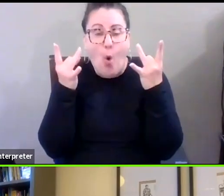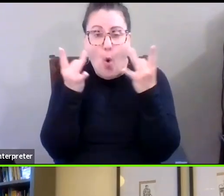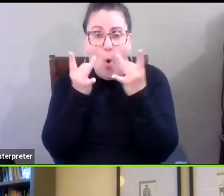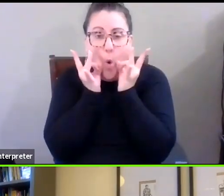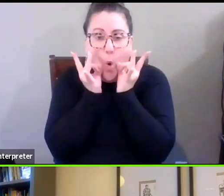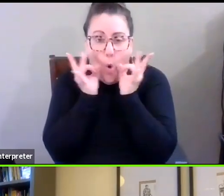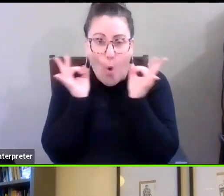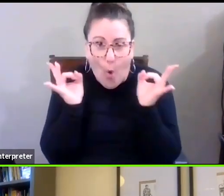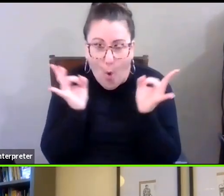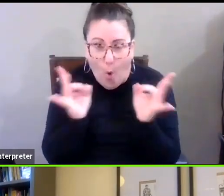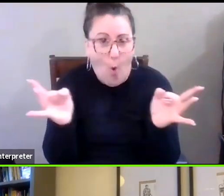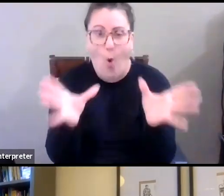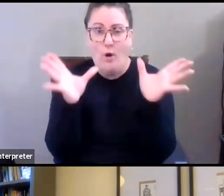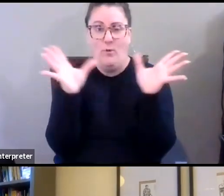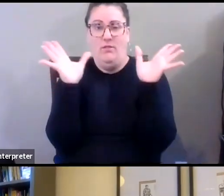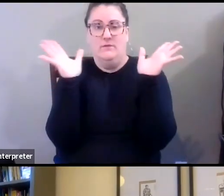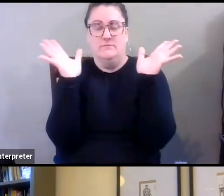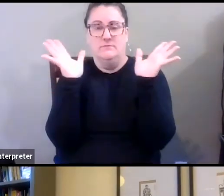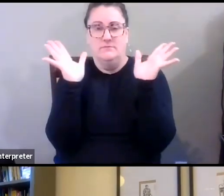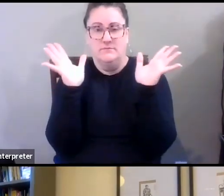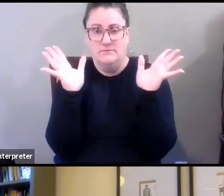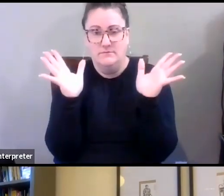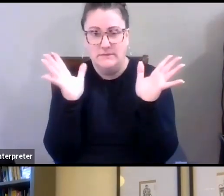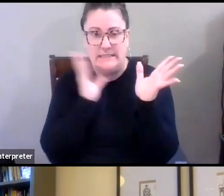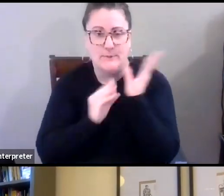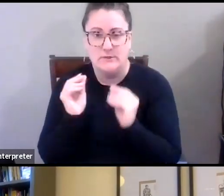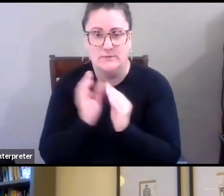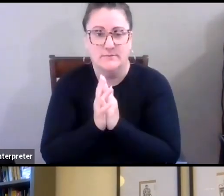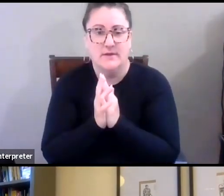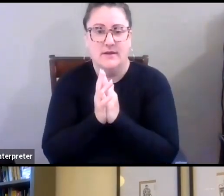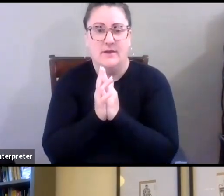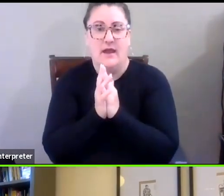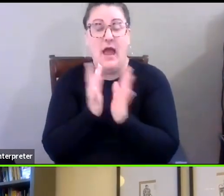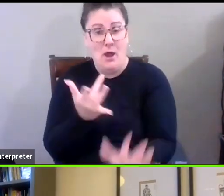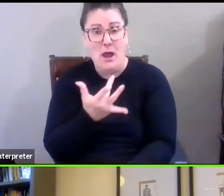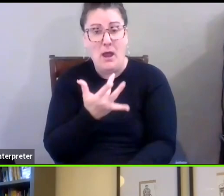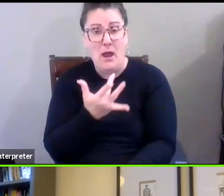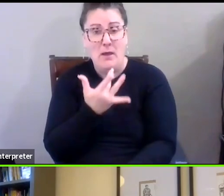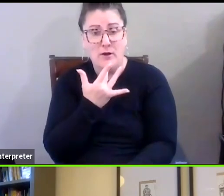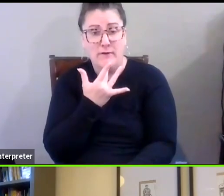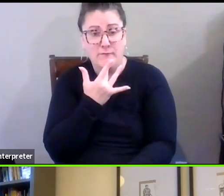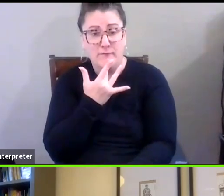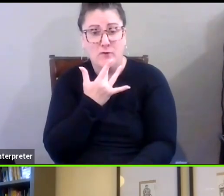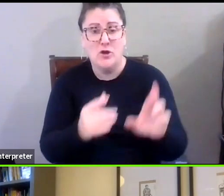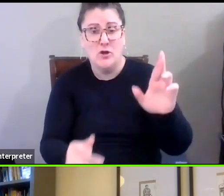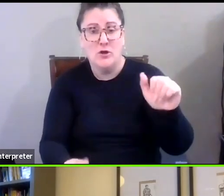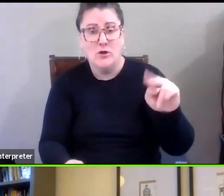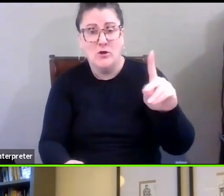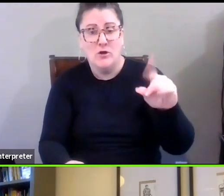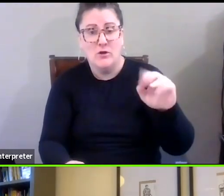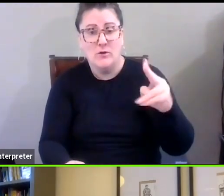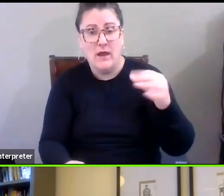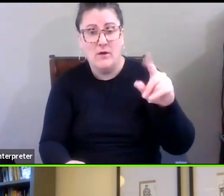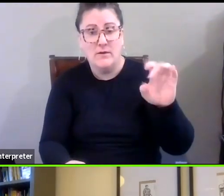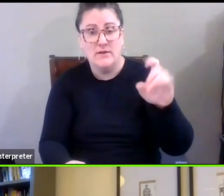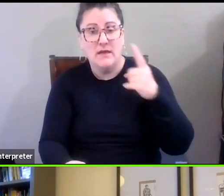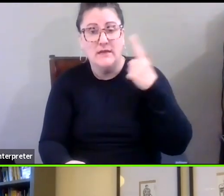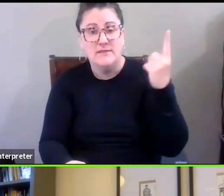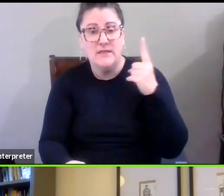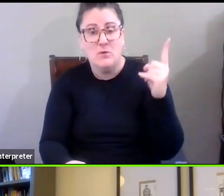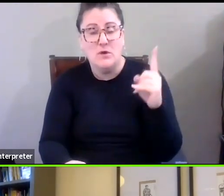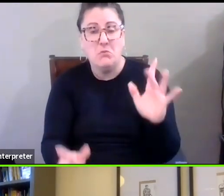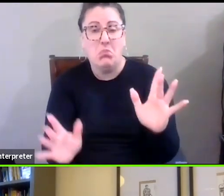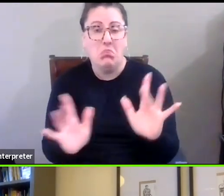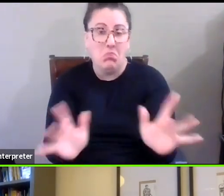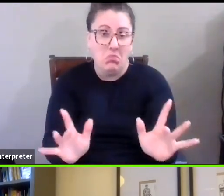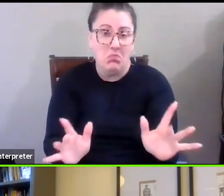like series of mistakes. But I would have preferred to have been at Random House as mm-hmm. someone's lowly assistant